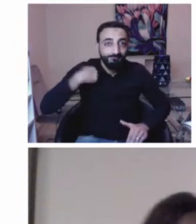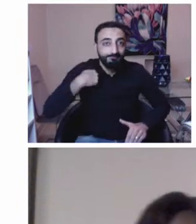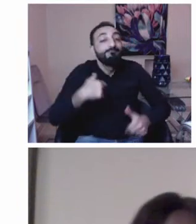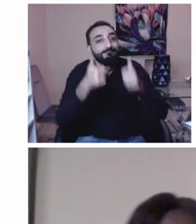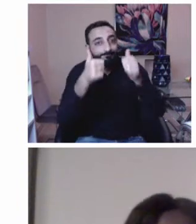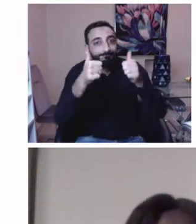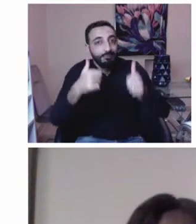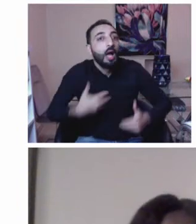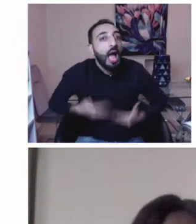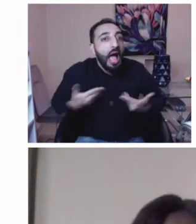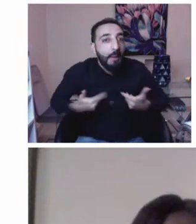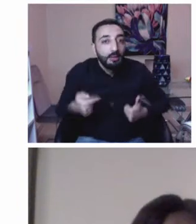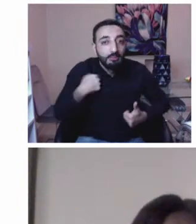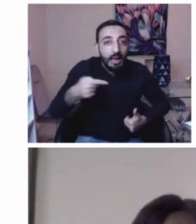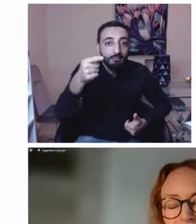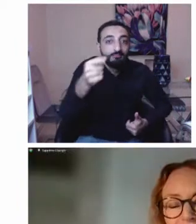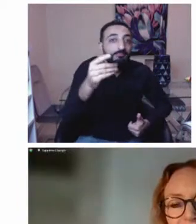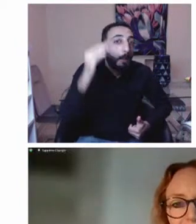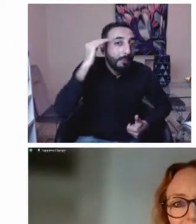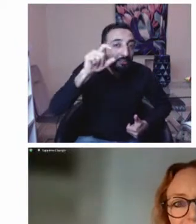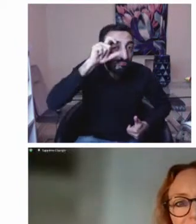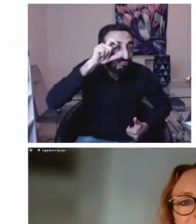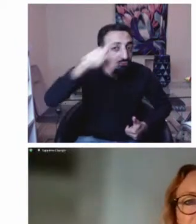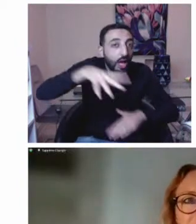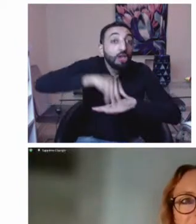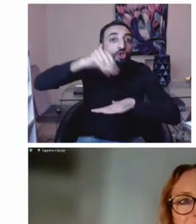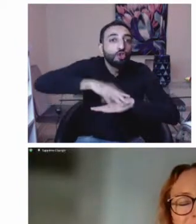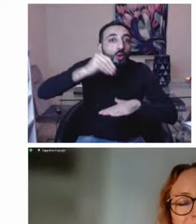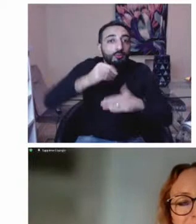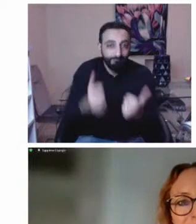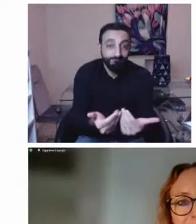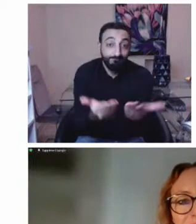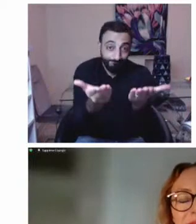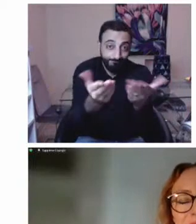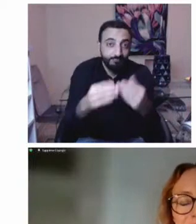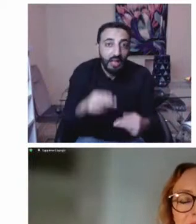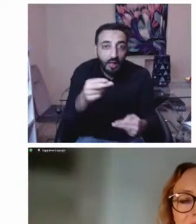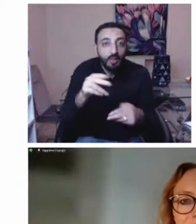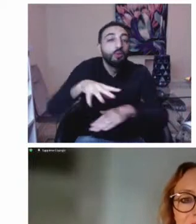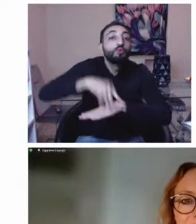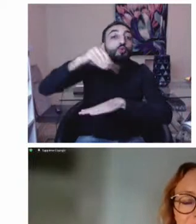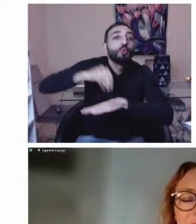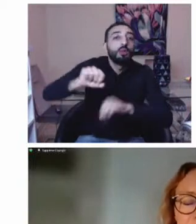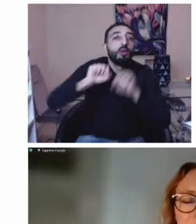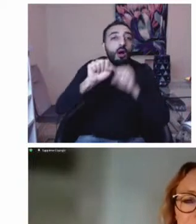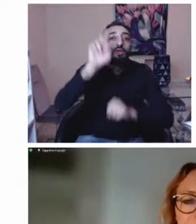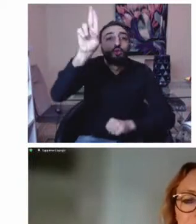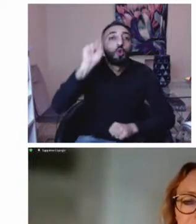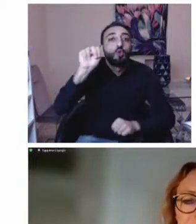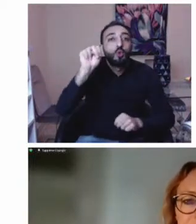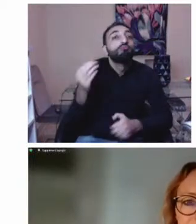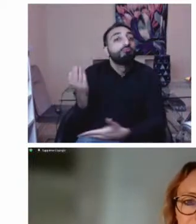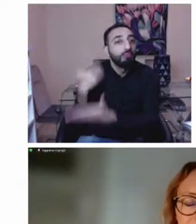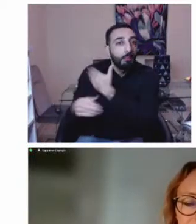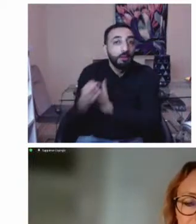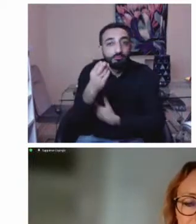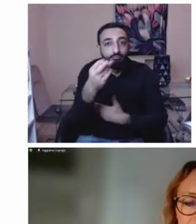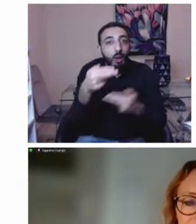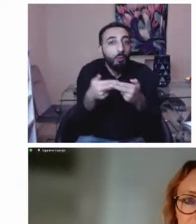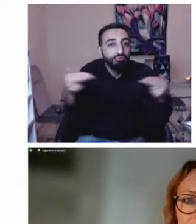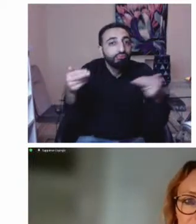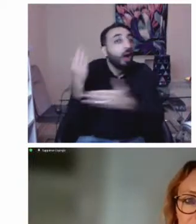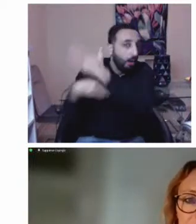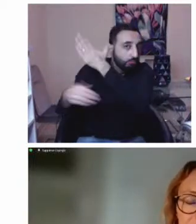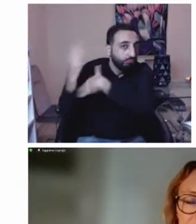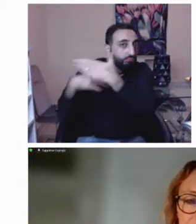Zetterlund from the Swedish Mission to the United Nations. Christina, early in this discussion, we have also heard how